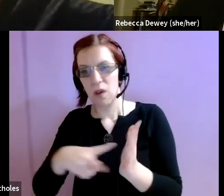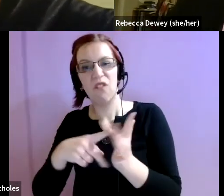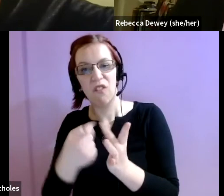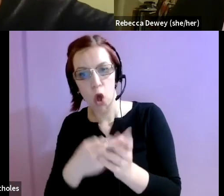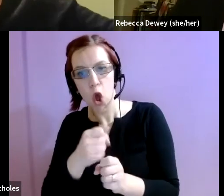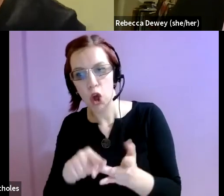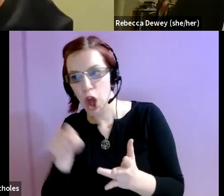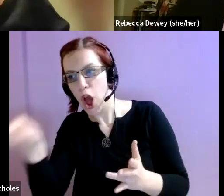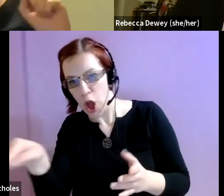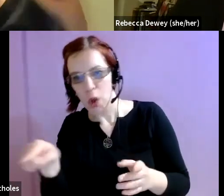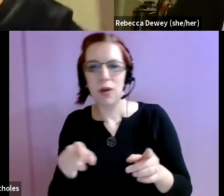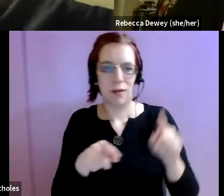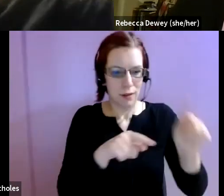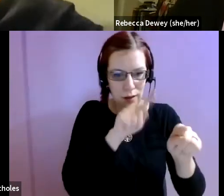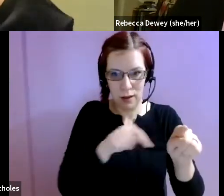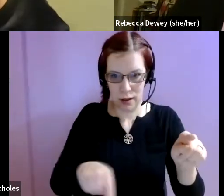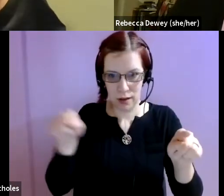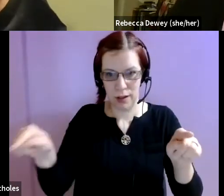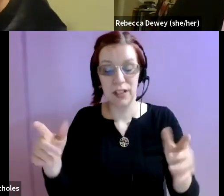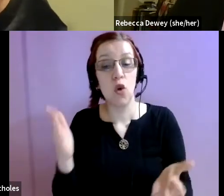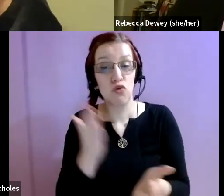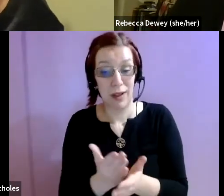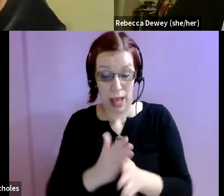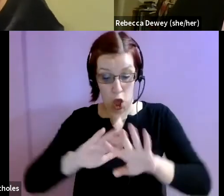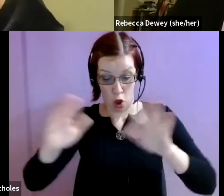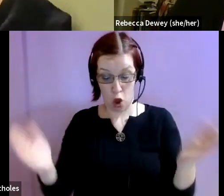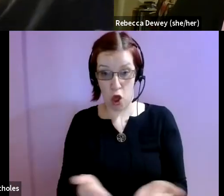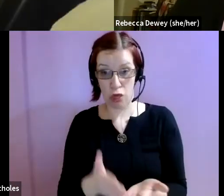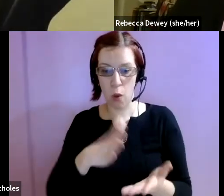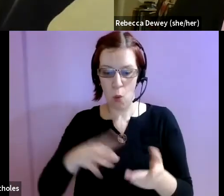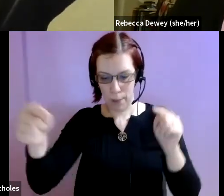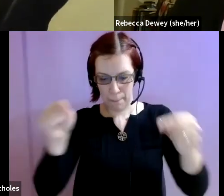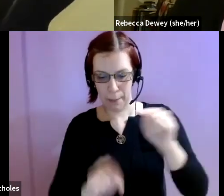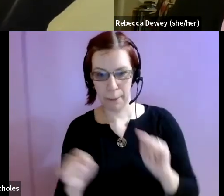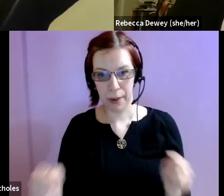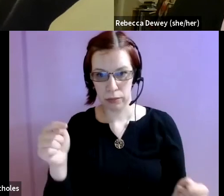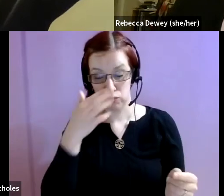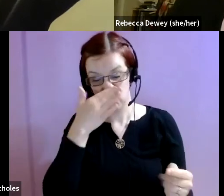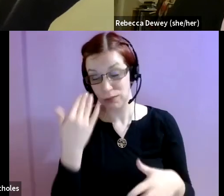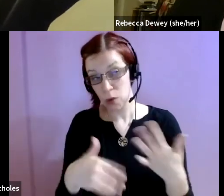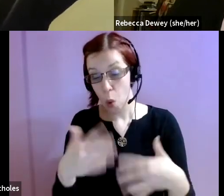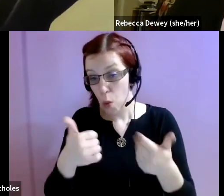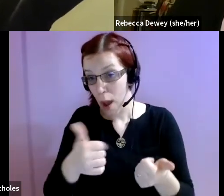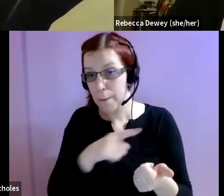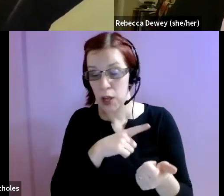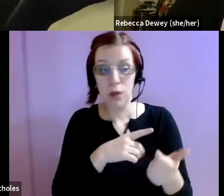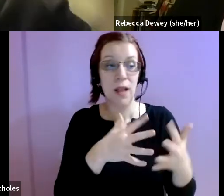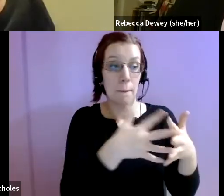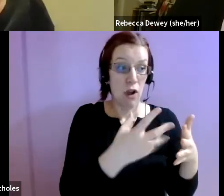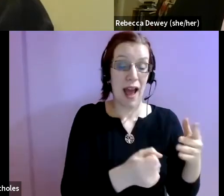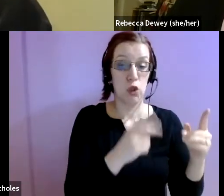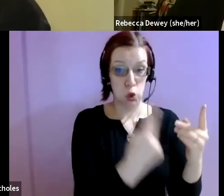gravitational wave detectors well separated around the Earth. Now we do pretty well because we've got 2 across the United States, 1 in